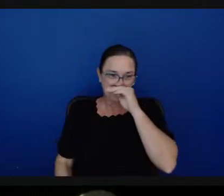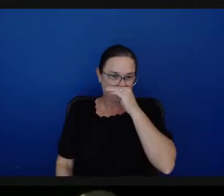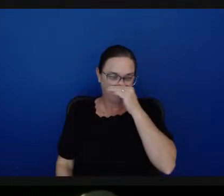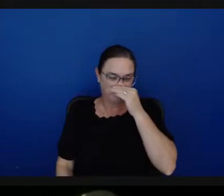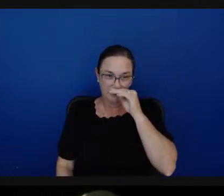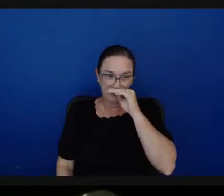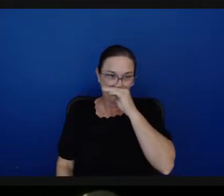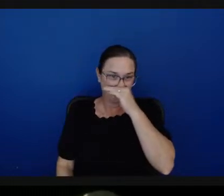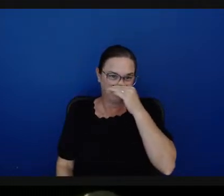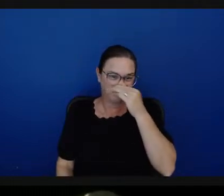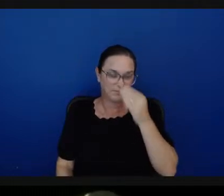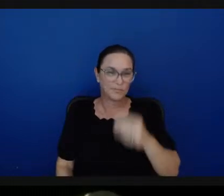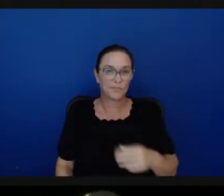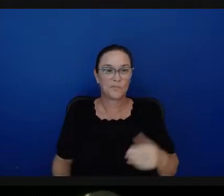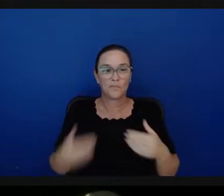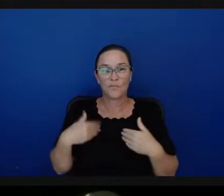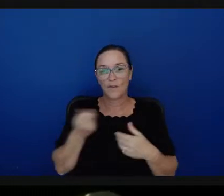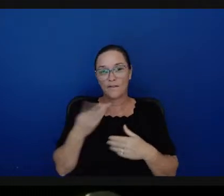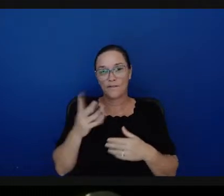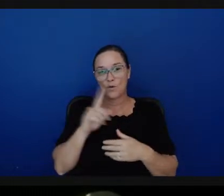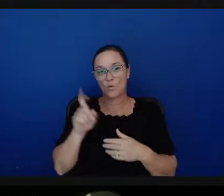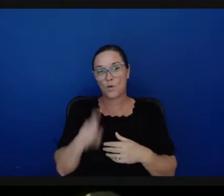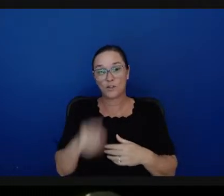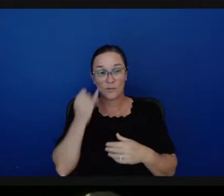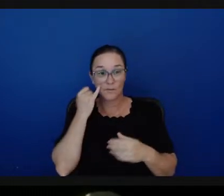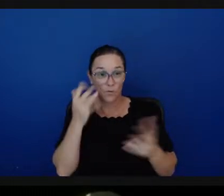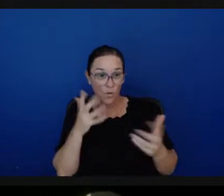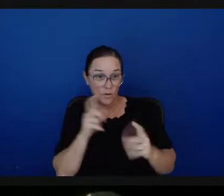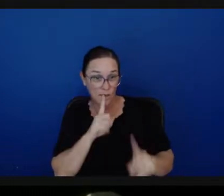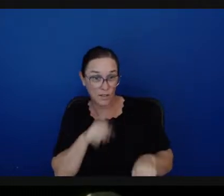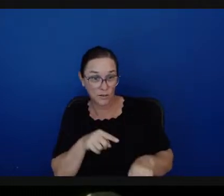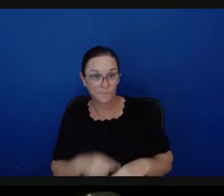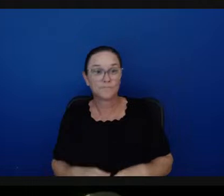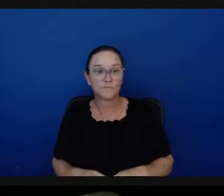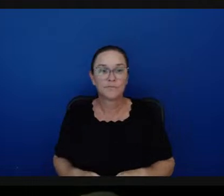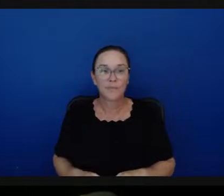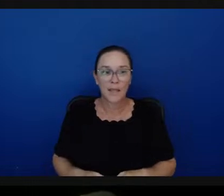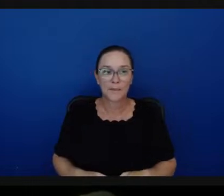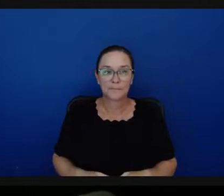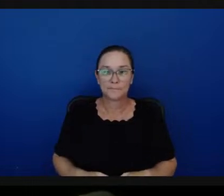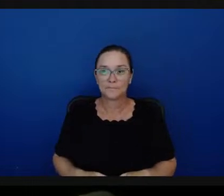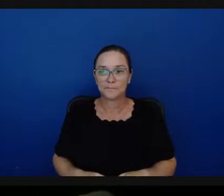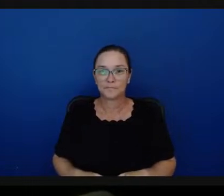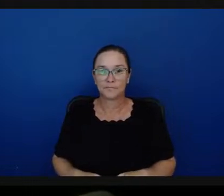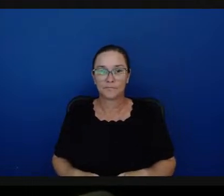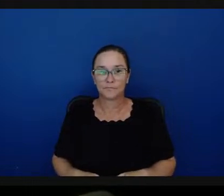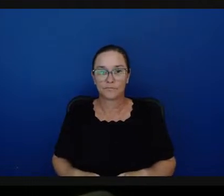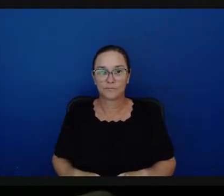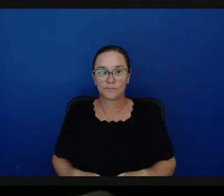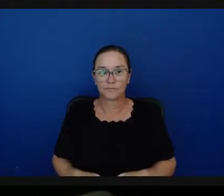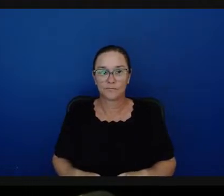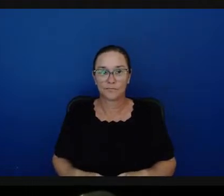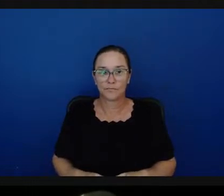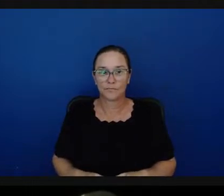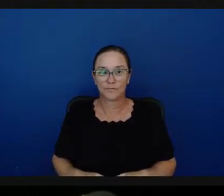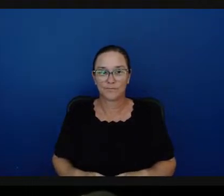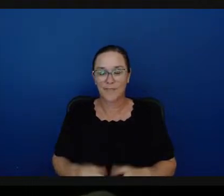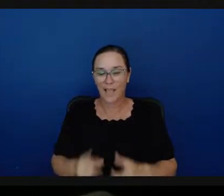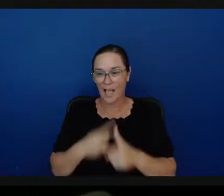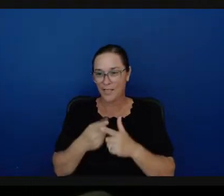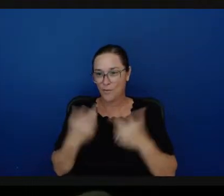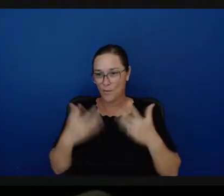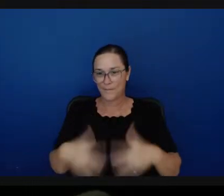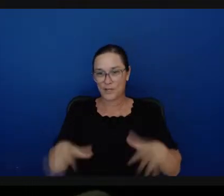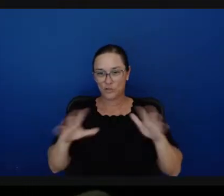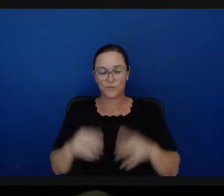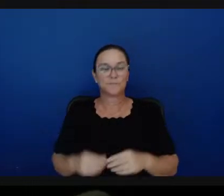Well, we do have some questions if you want to do those. Yeah, let's discuss a few questions and wrap it up and get out of here. Yeah.